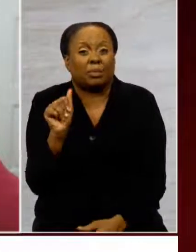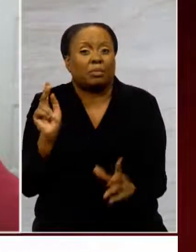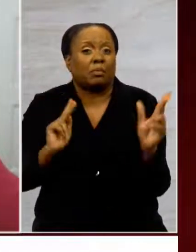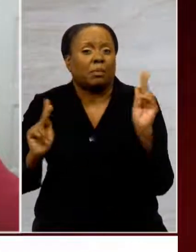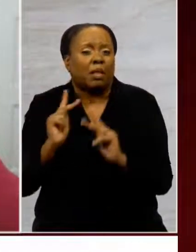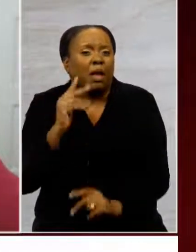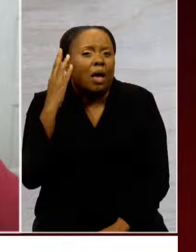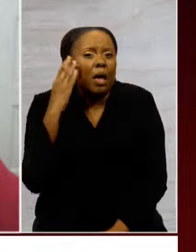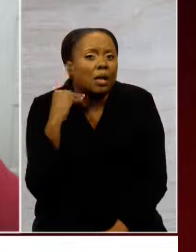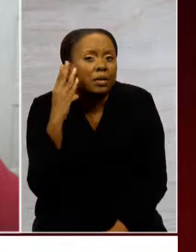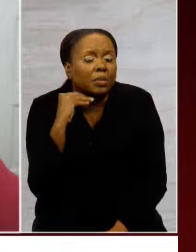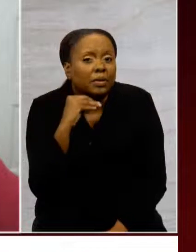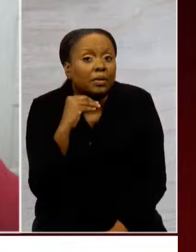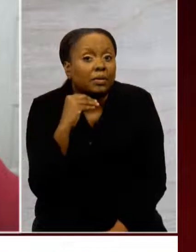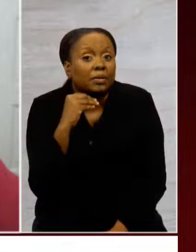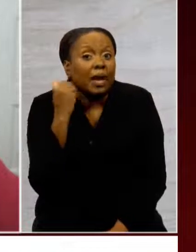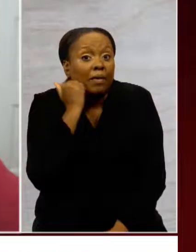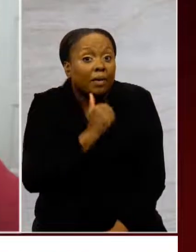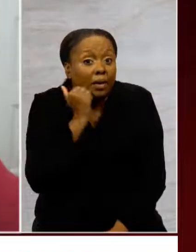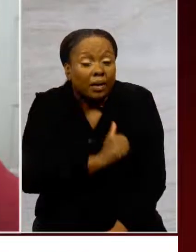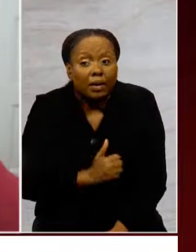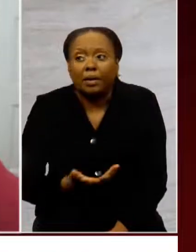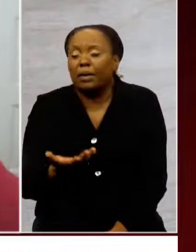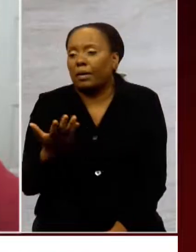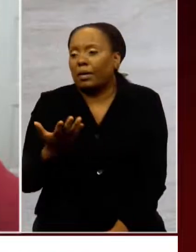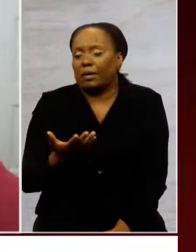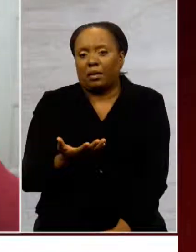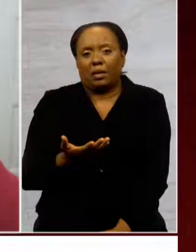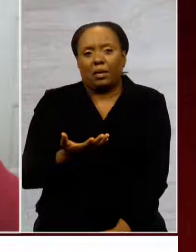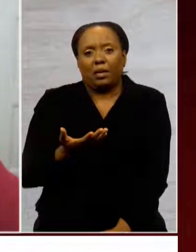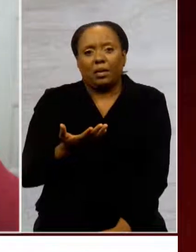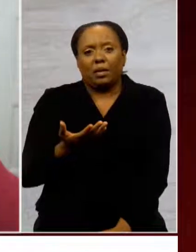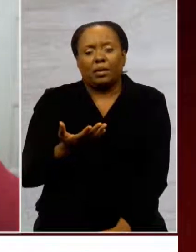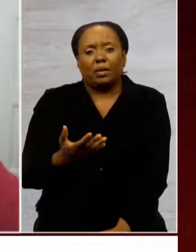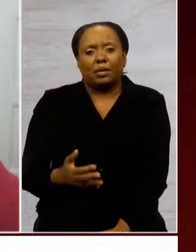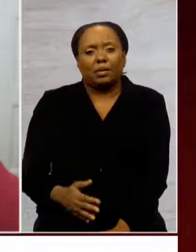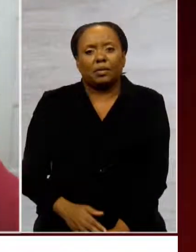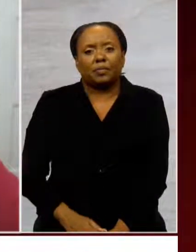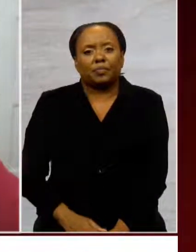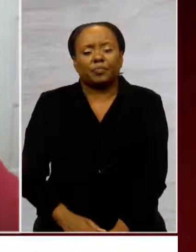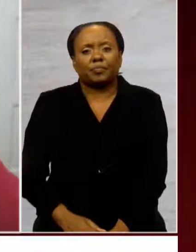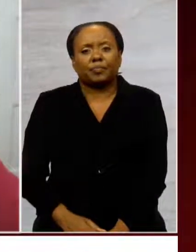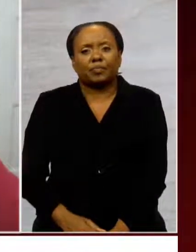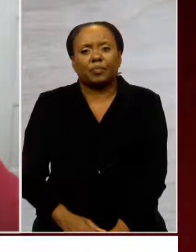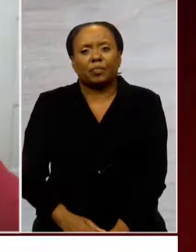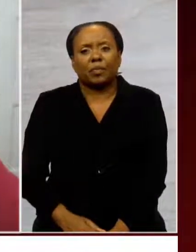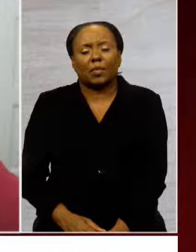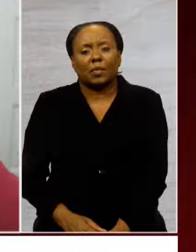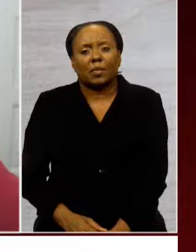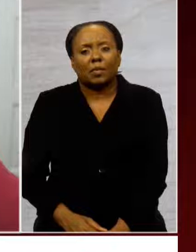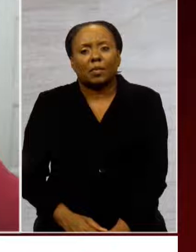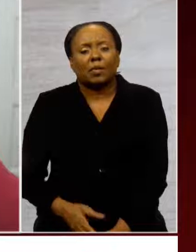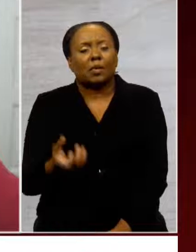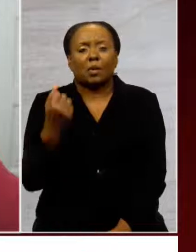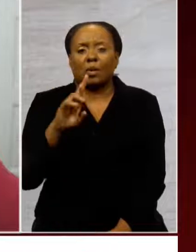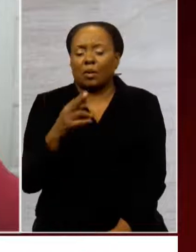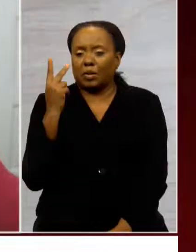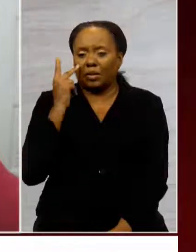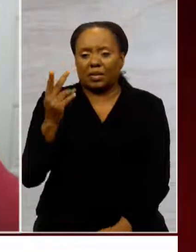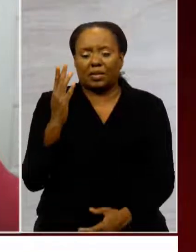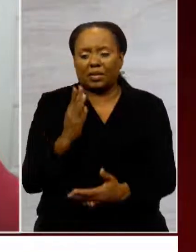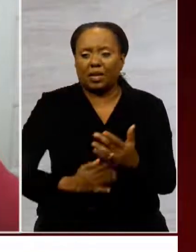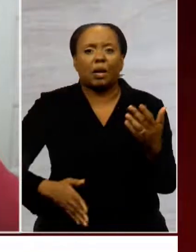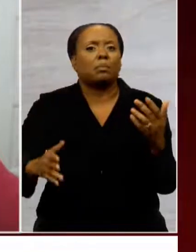basis? And are you still seeing areas where that really need addressing in